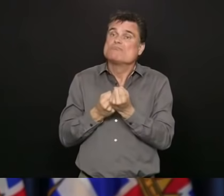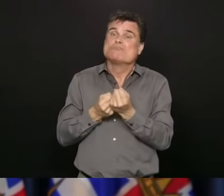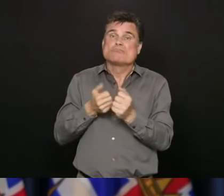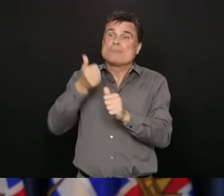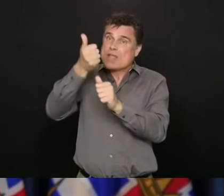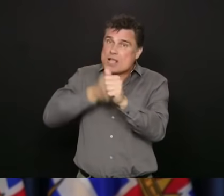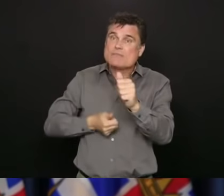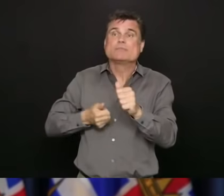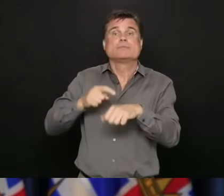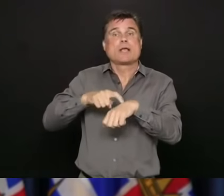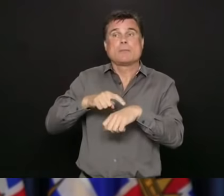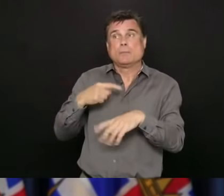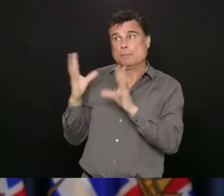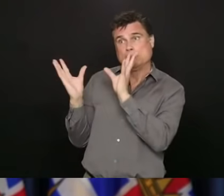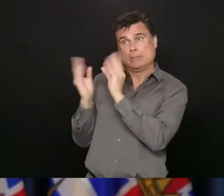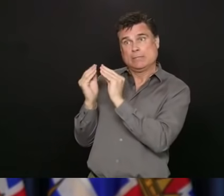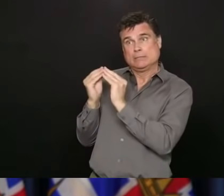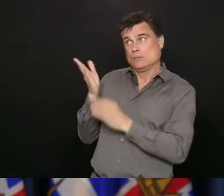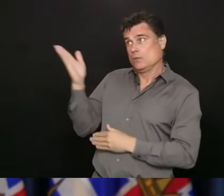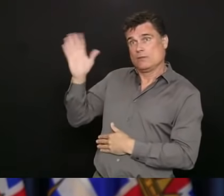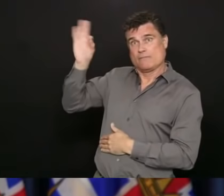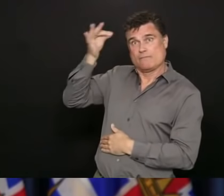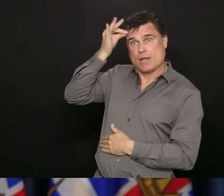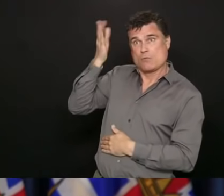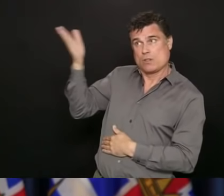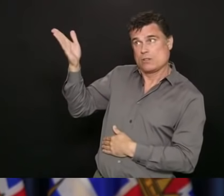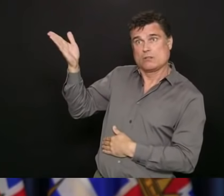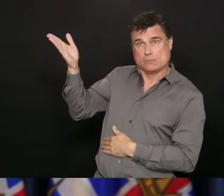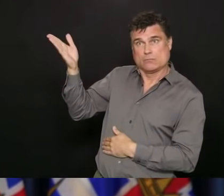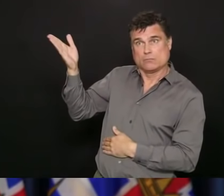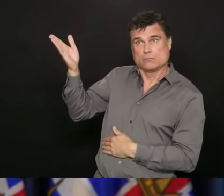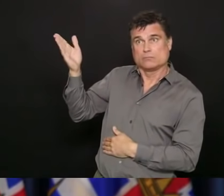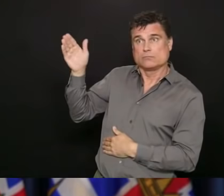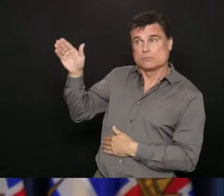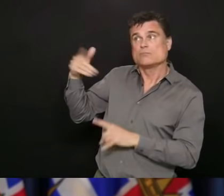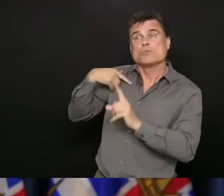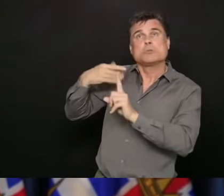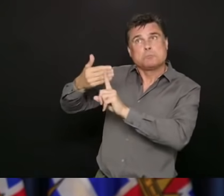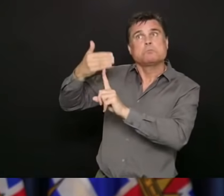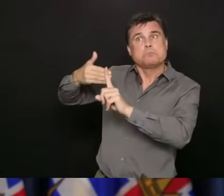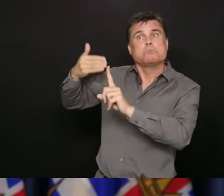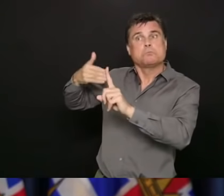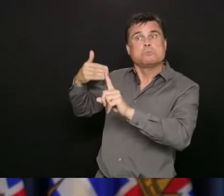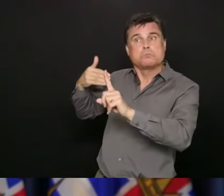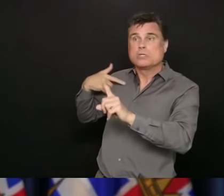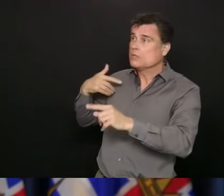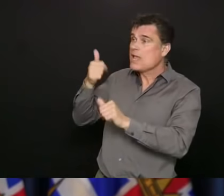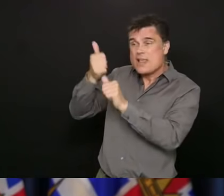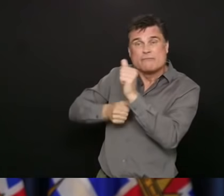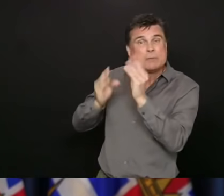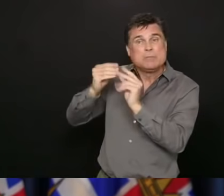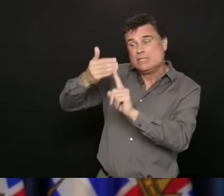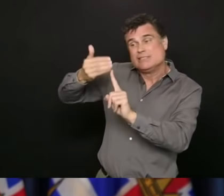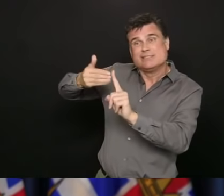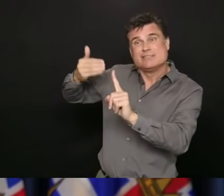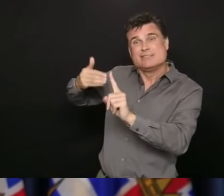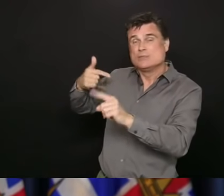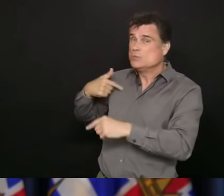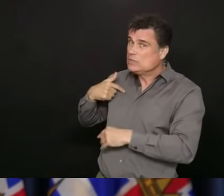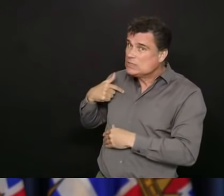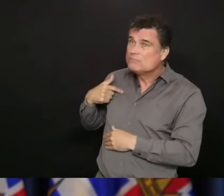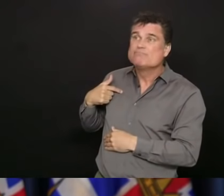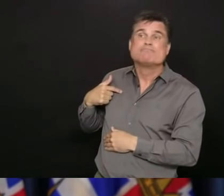into going back to 2018, prior to the last, 2019 certainly, prior to the last federal